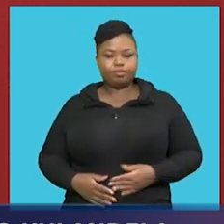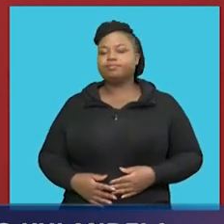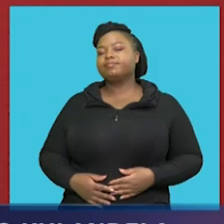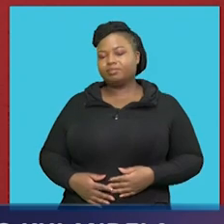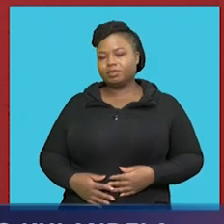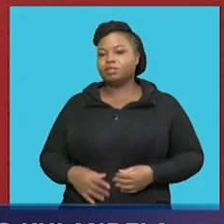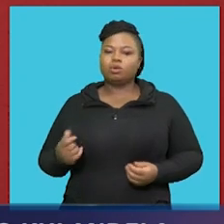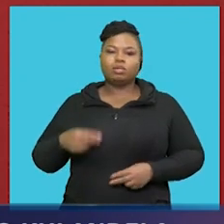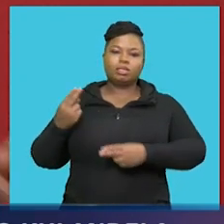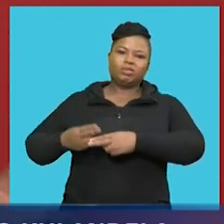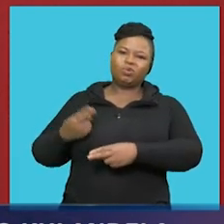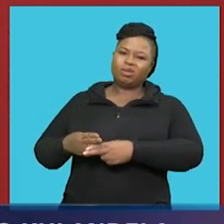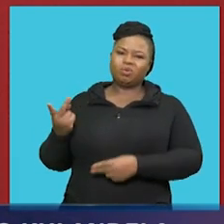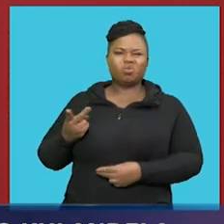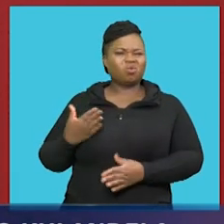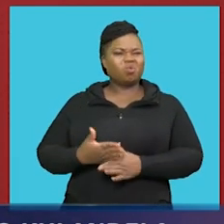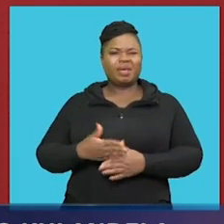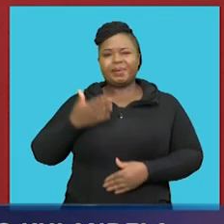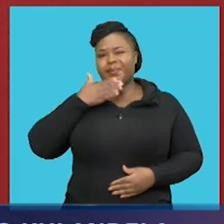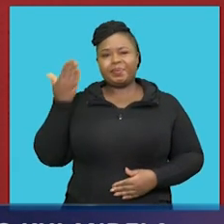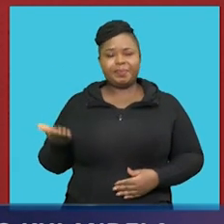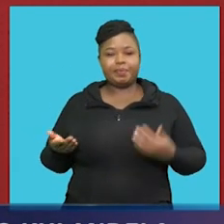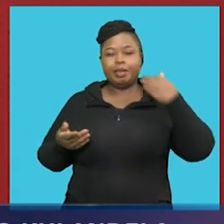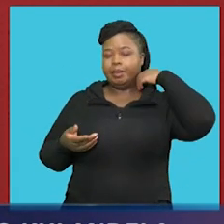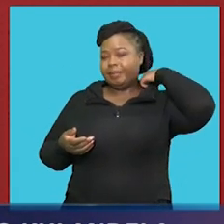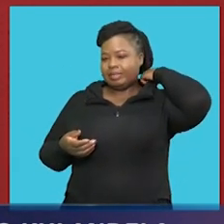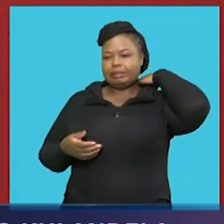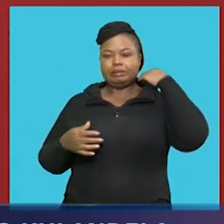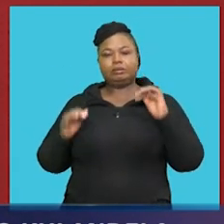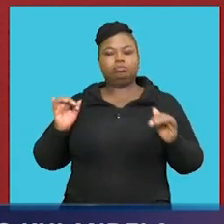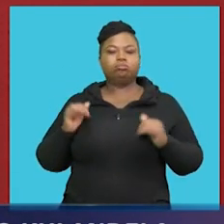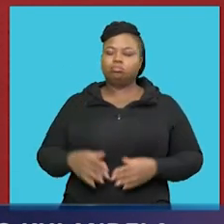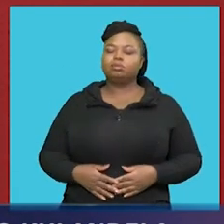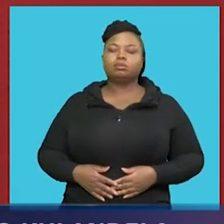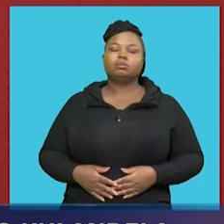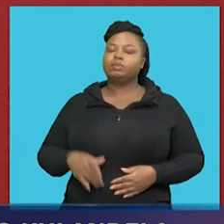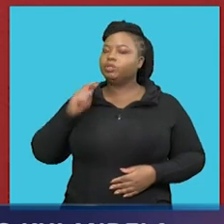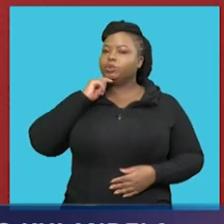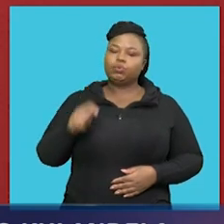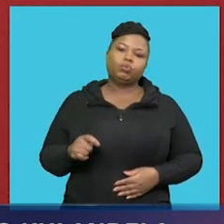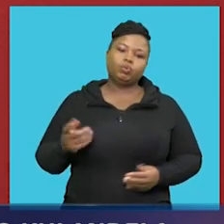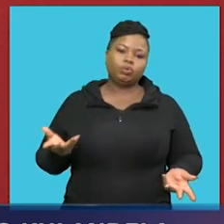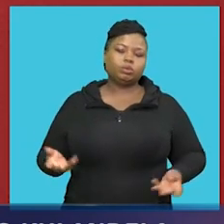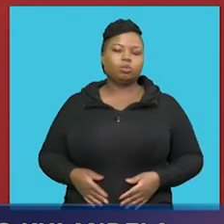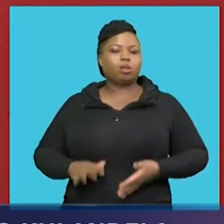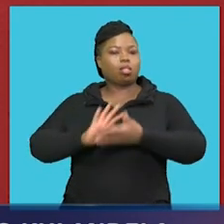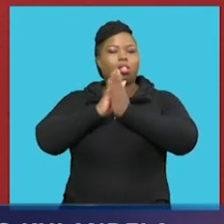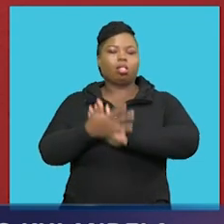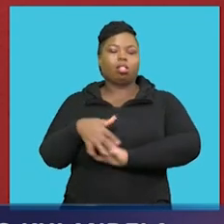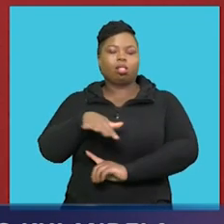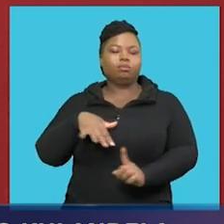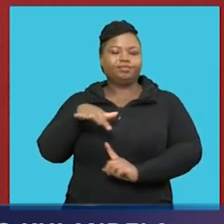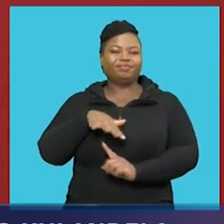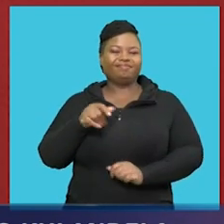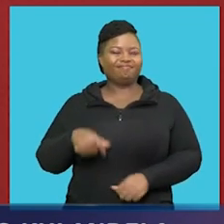know, the ablution facilities are not working very well. It's just a complete, you know, and a disastrous state